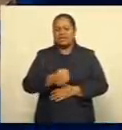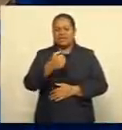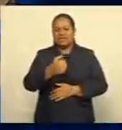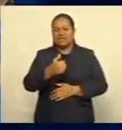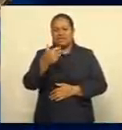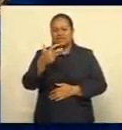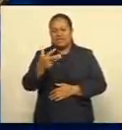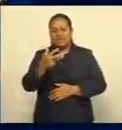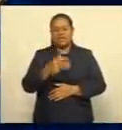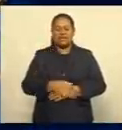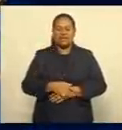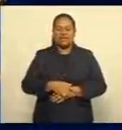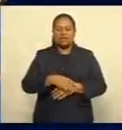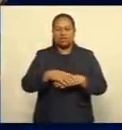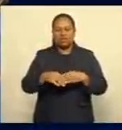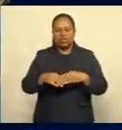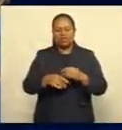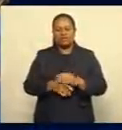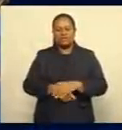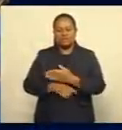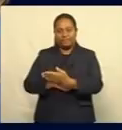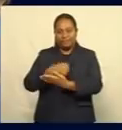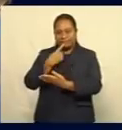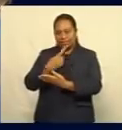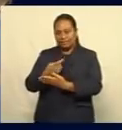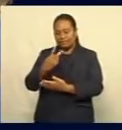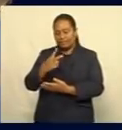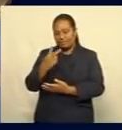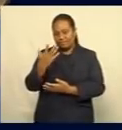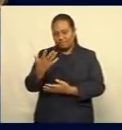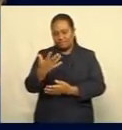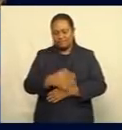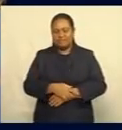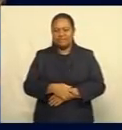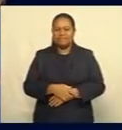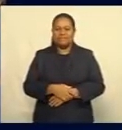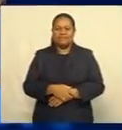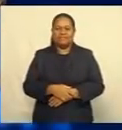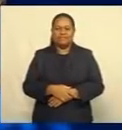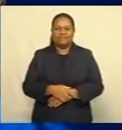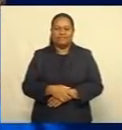$1,769 per ounce, and silver closed higher at $25.89 per ounce.